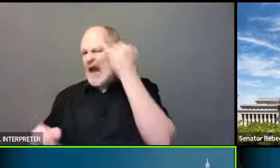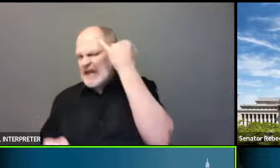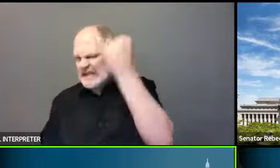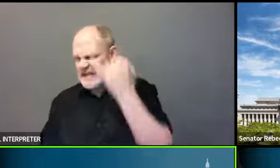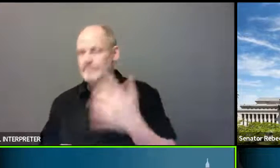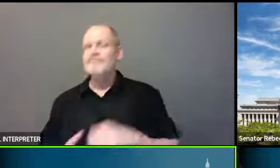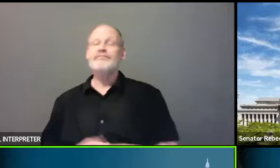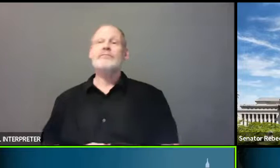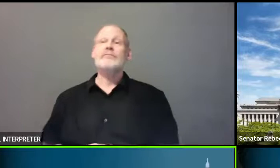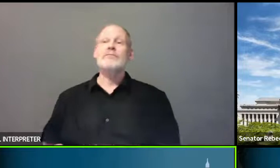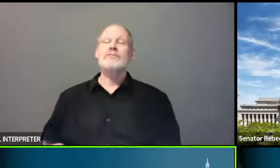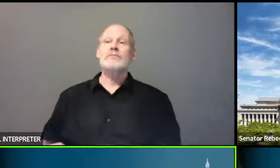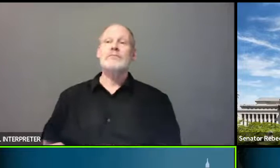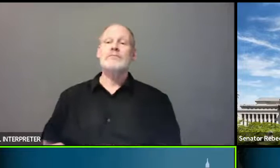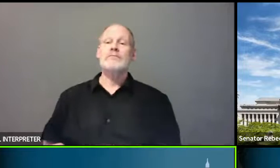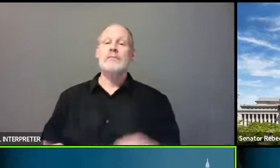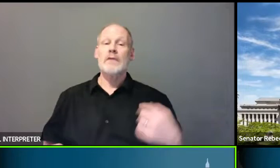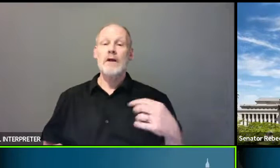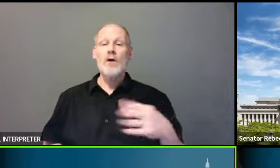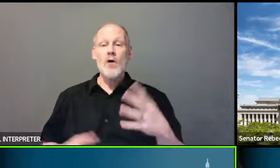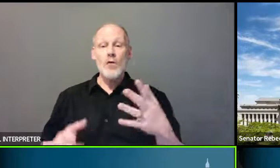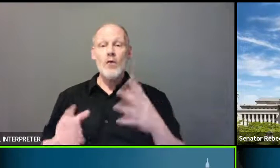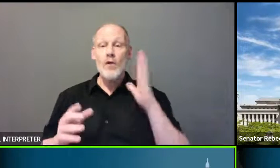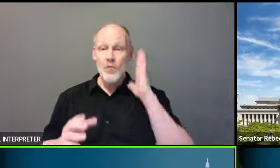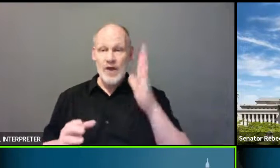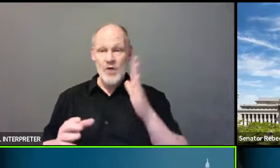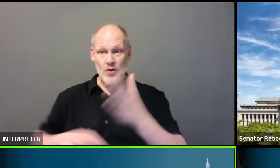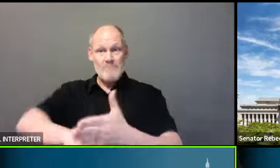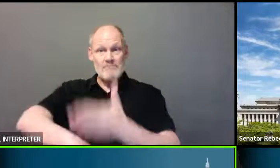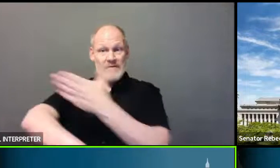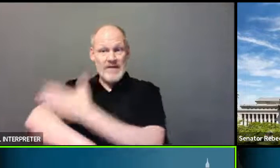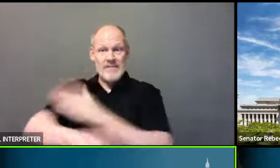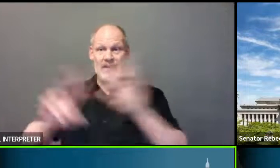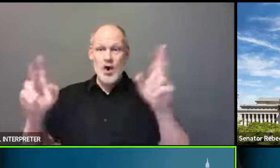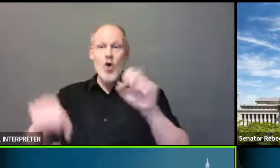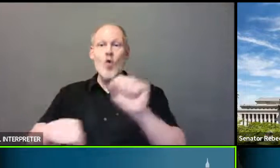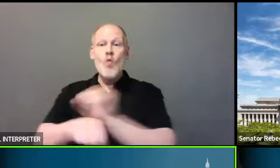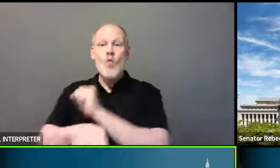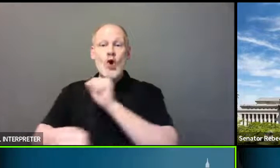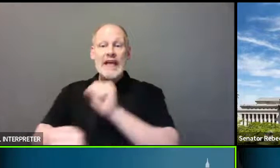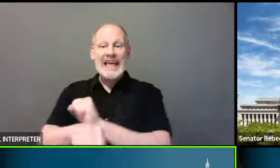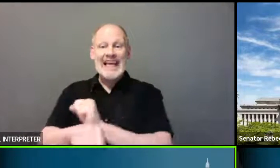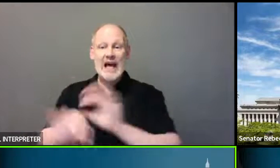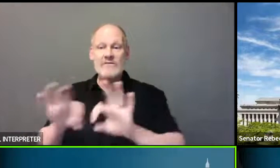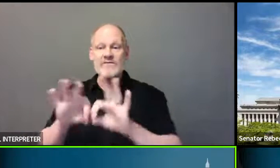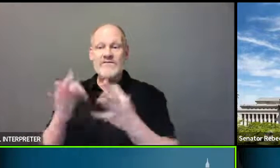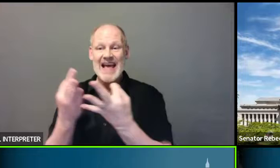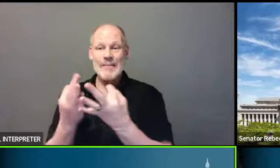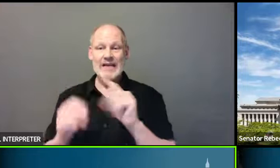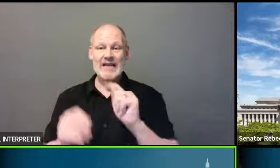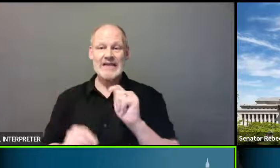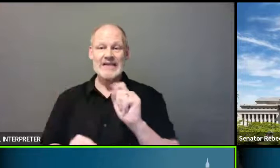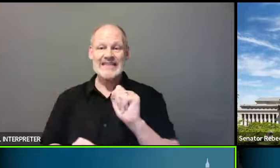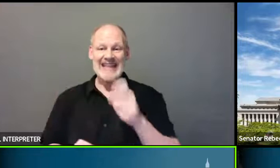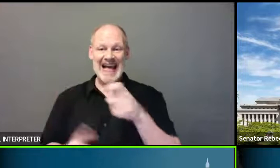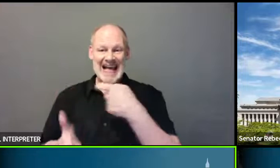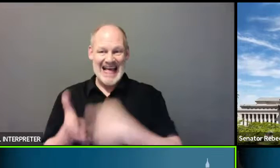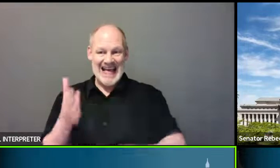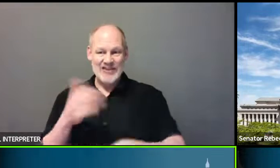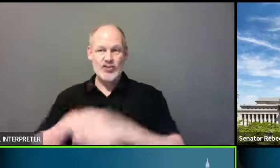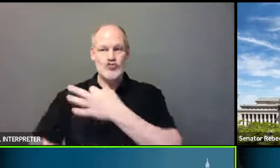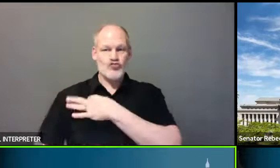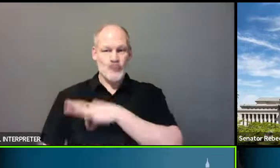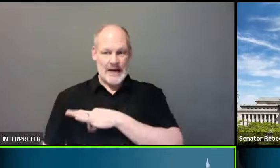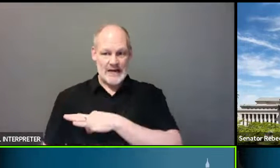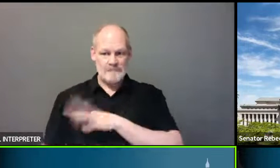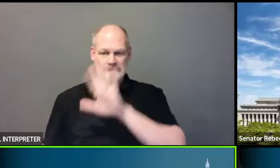year is the Working Families Tax Credit. And what we did in Washington State was to make